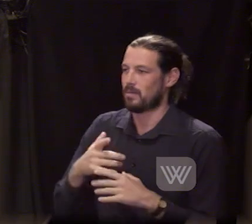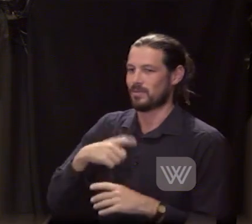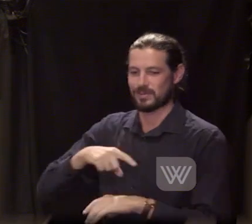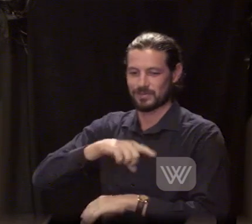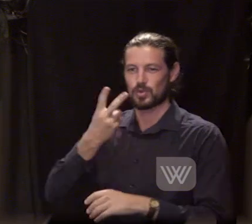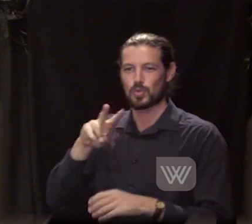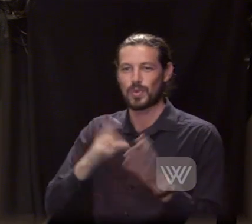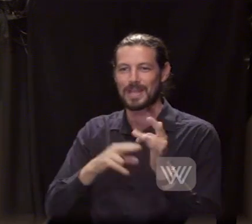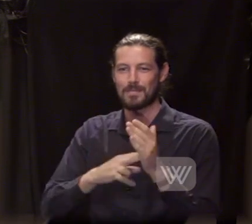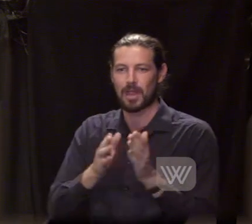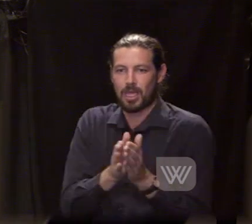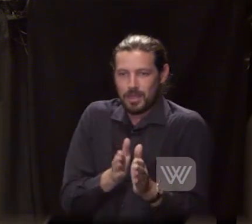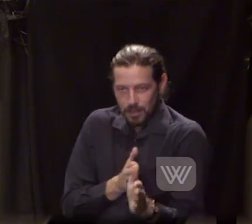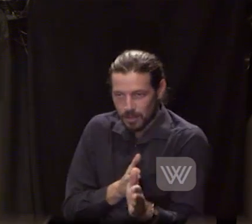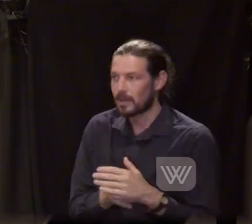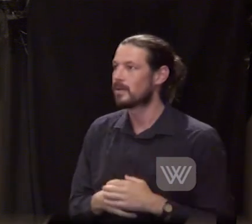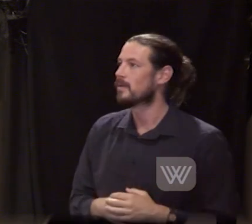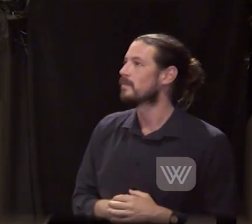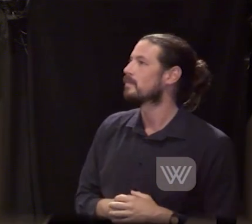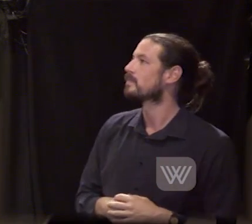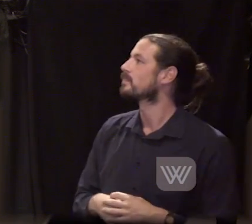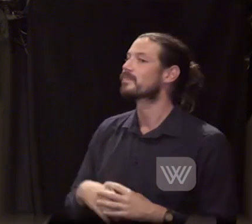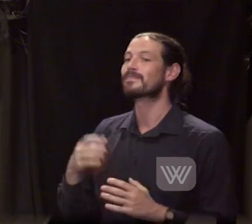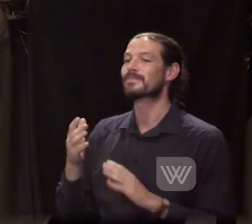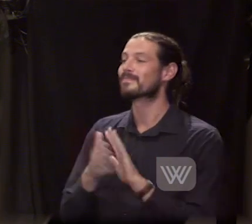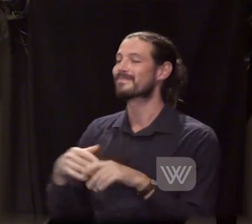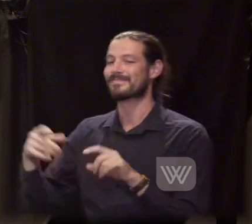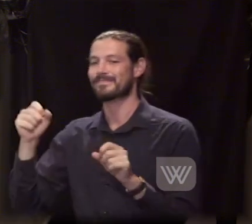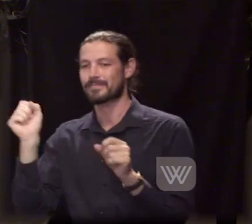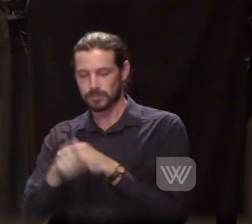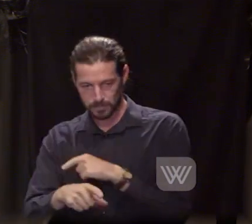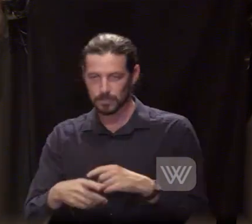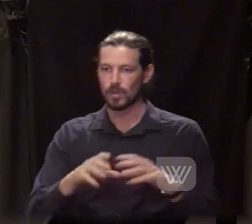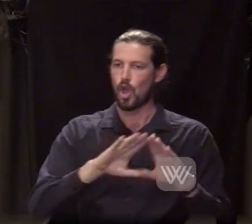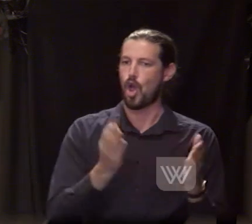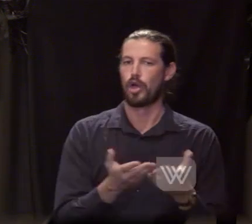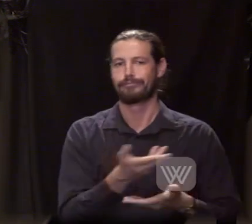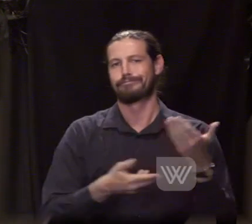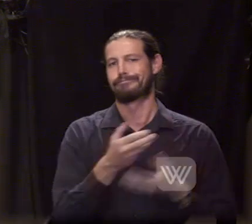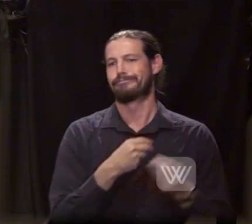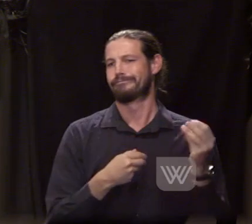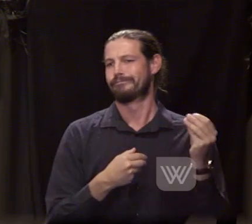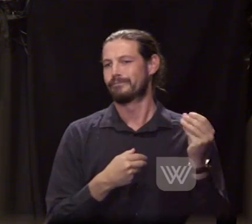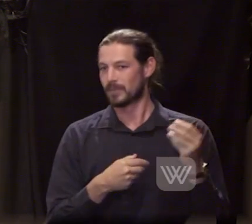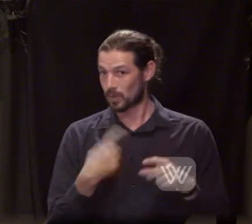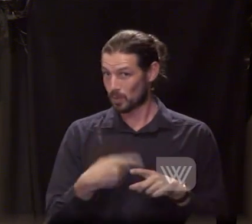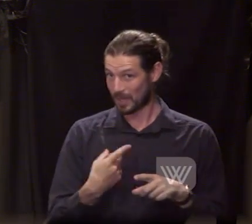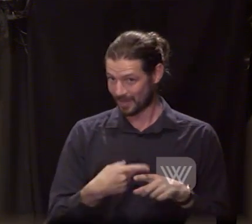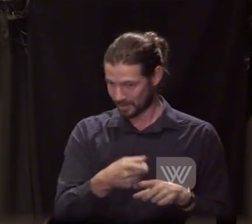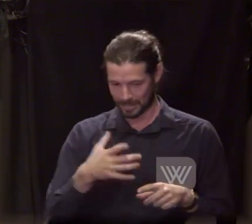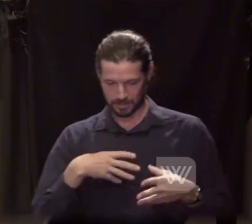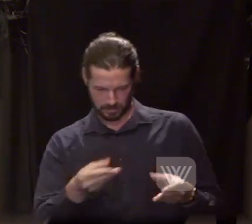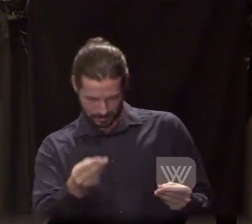so it was that delay, and people on Earth can be having a conversation. They can be talking about everything and figure out the world's problems, but they still have to tell us